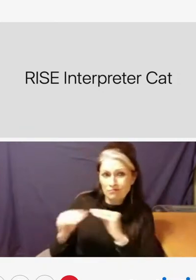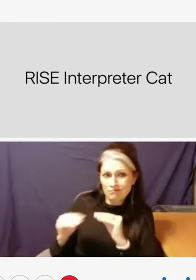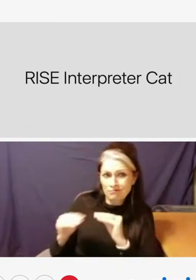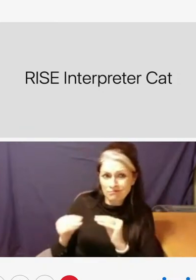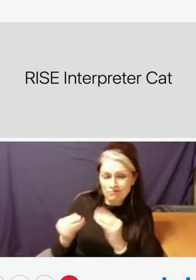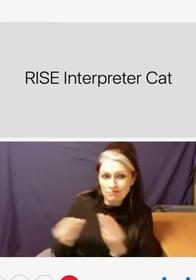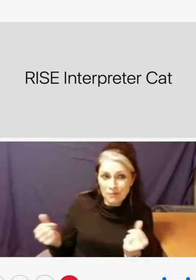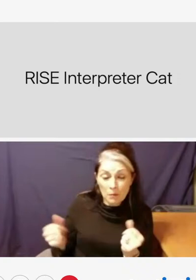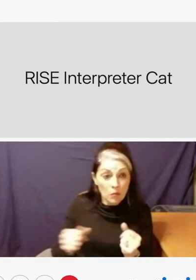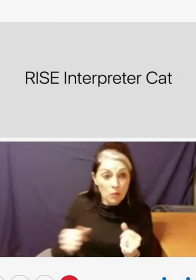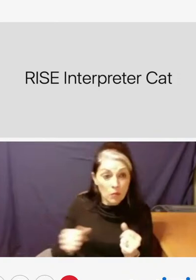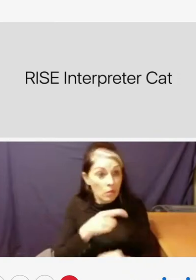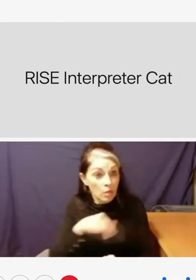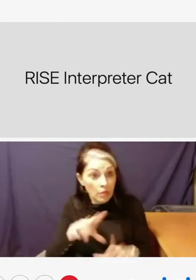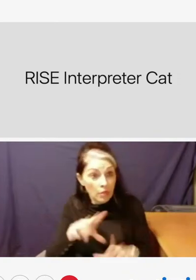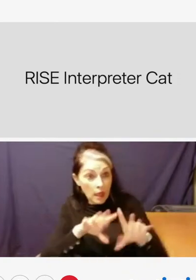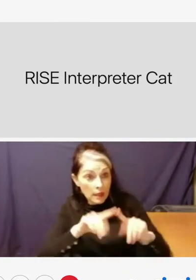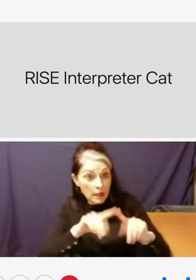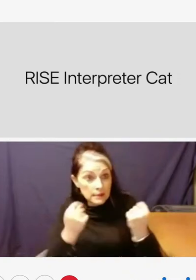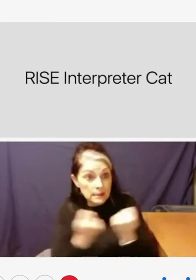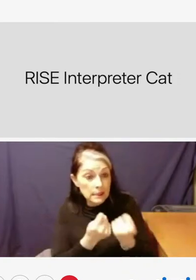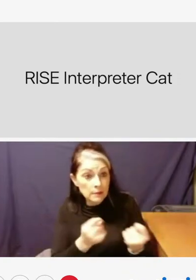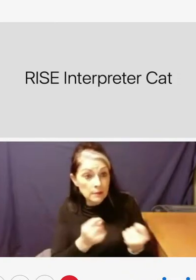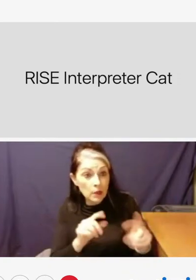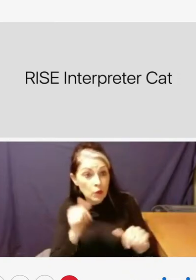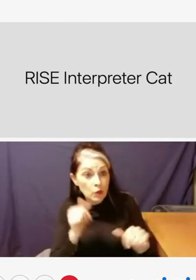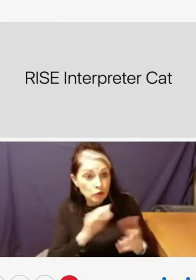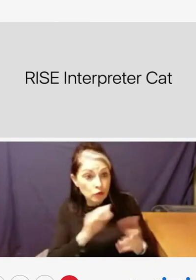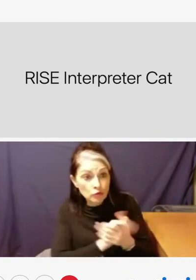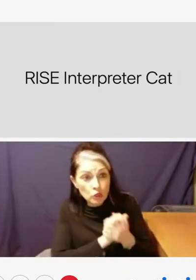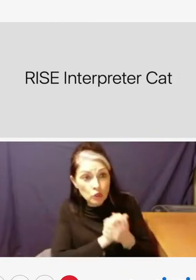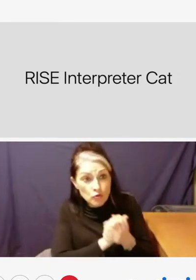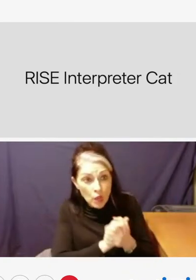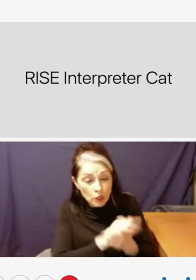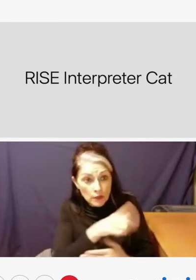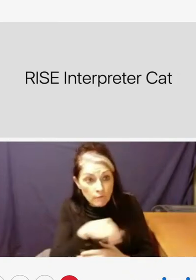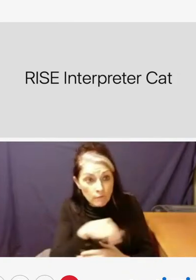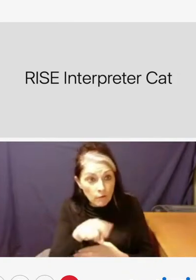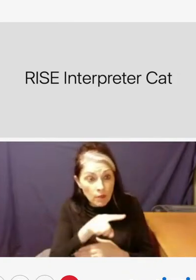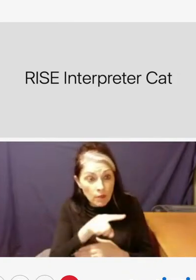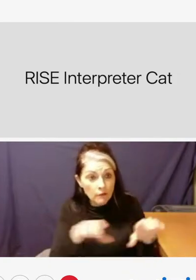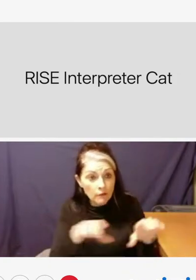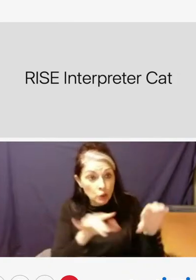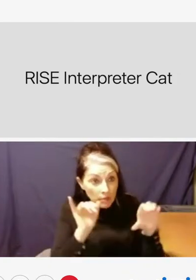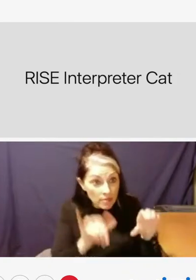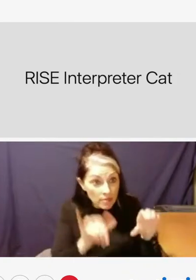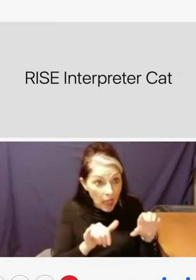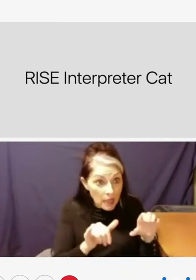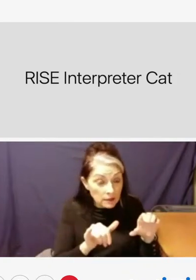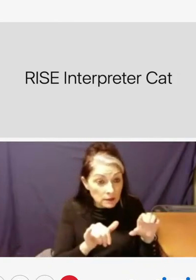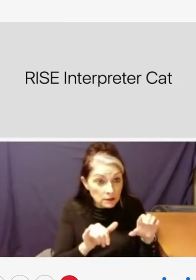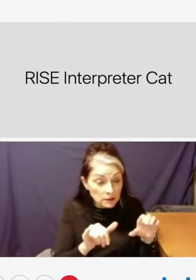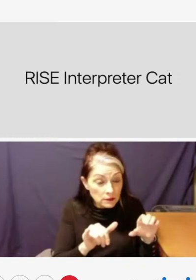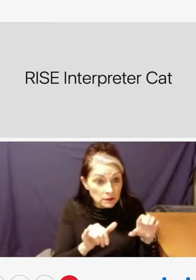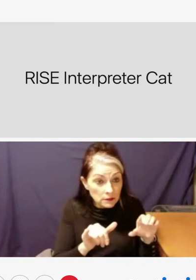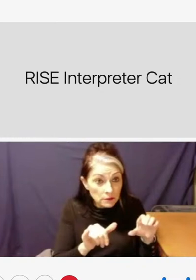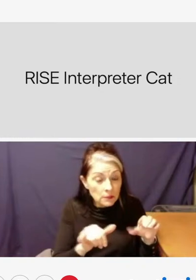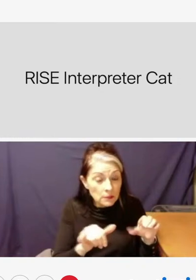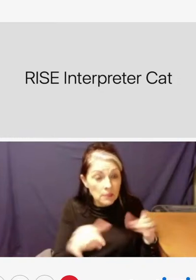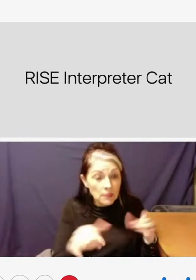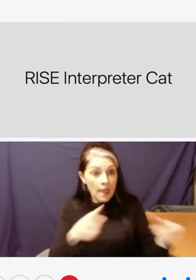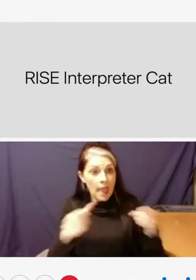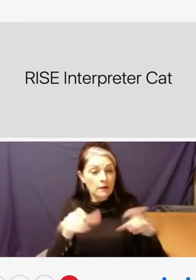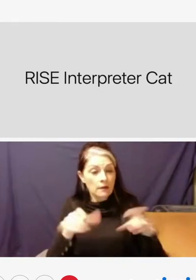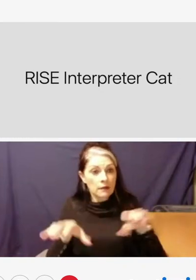congratulations to them for for doing this and and getting this handled and getting it done so that other kids